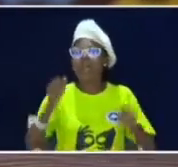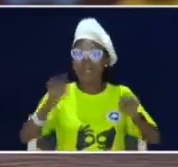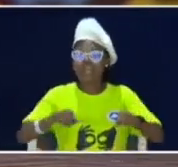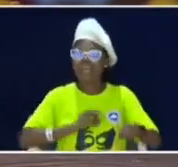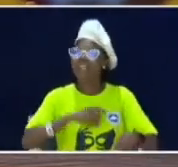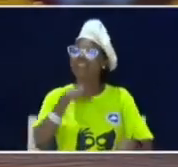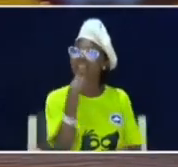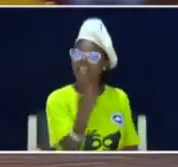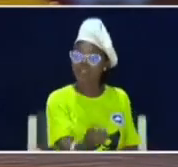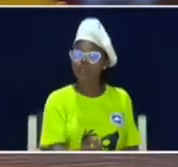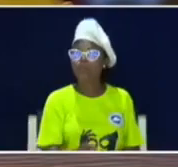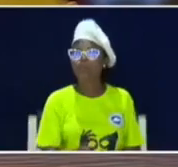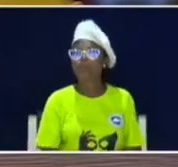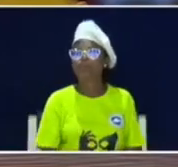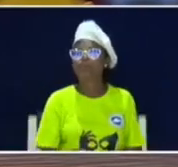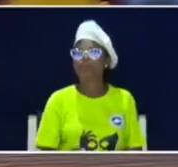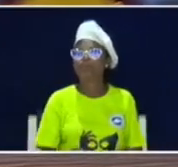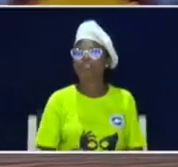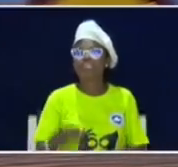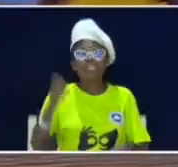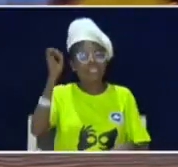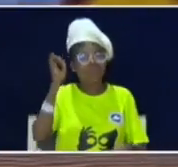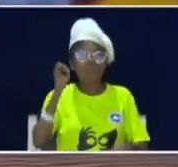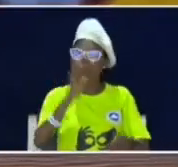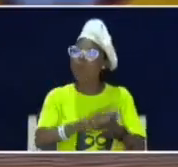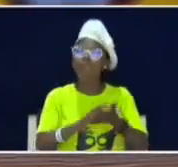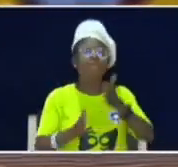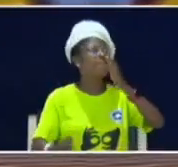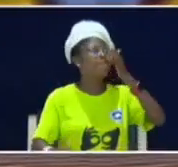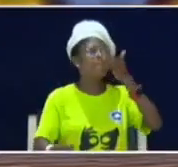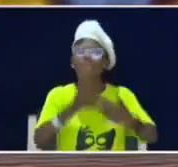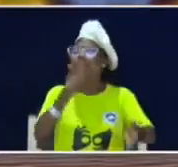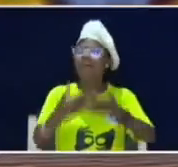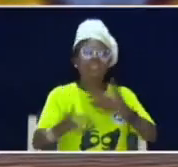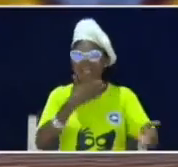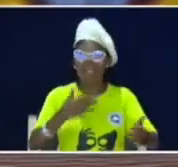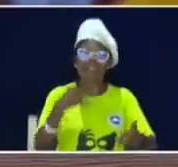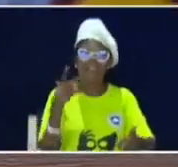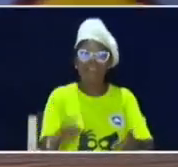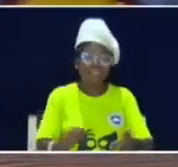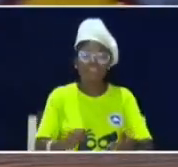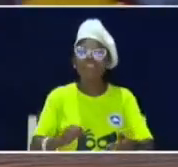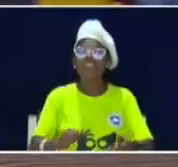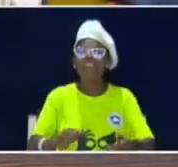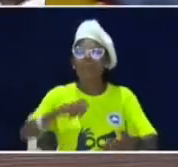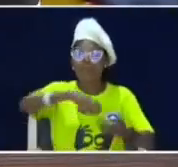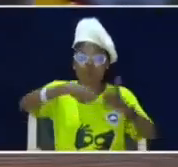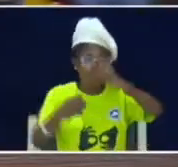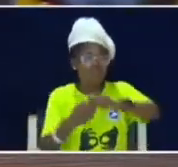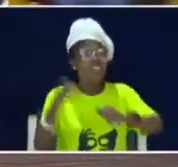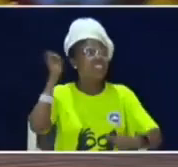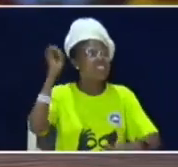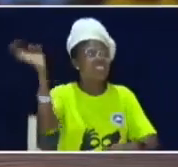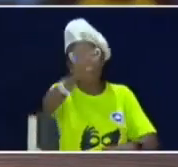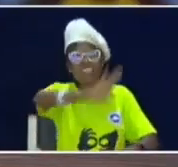tonight? Regardless the challenges and the circumstances that confront you, never give up.